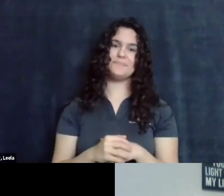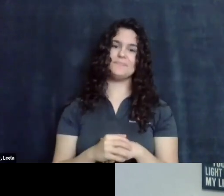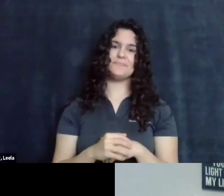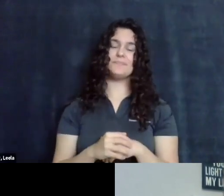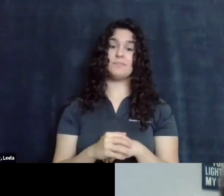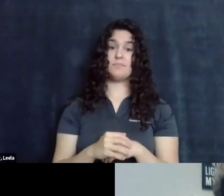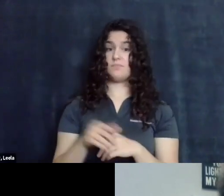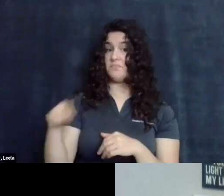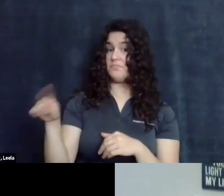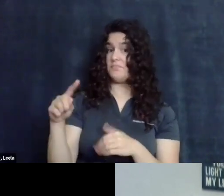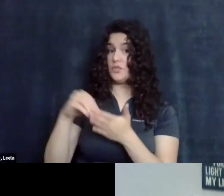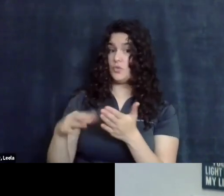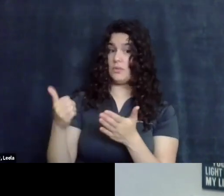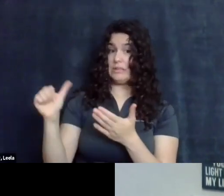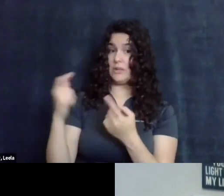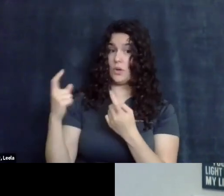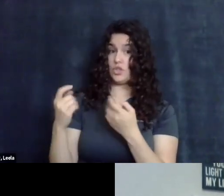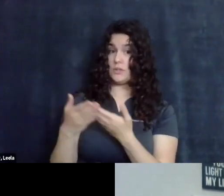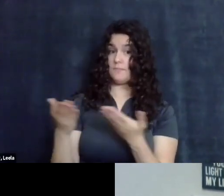Any questions?